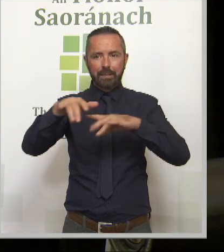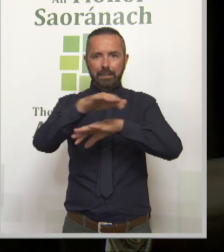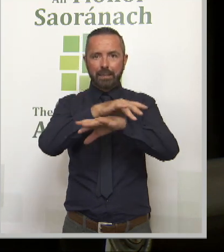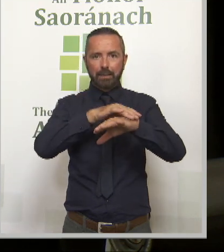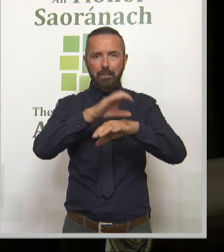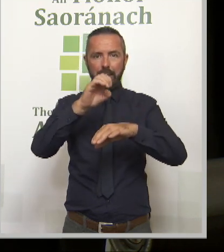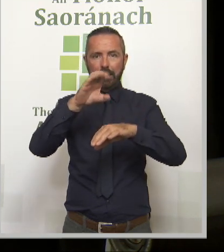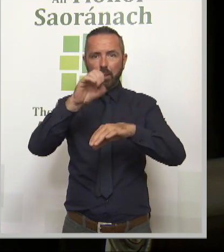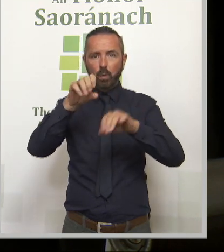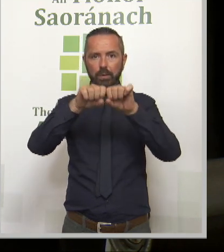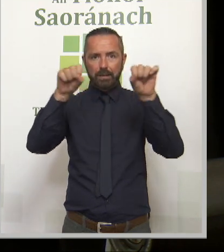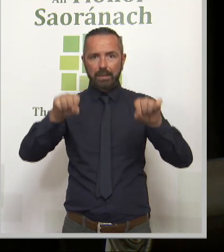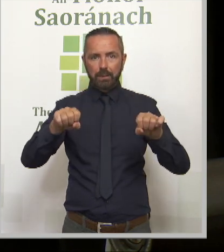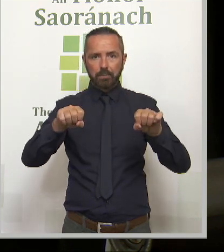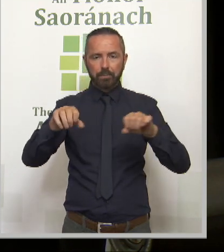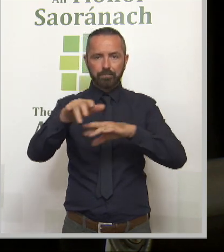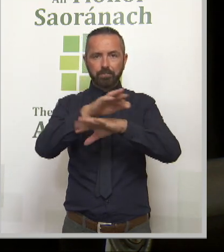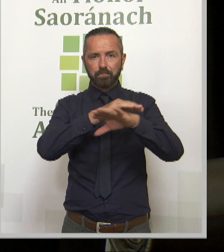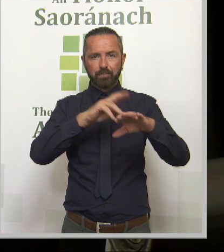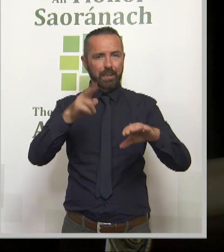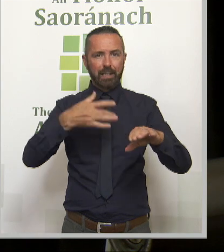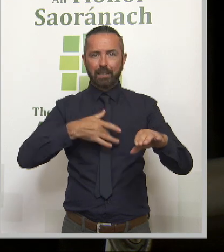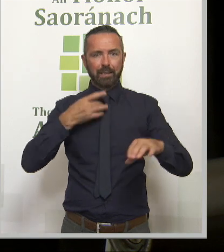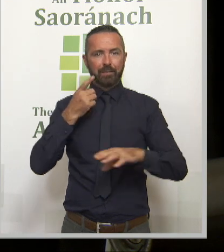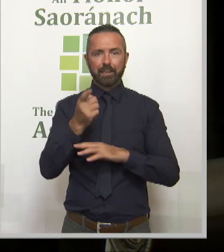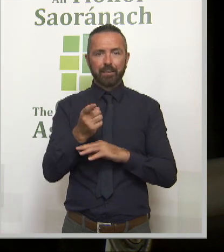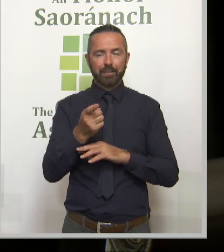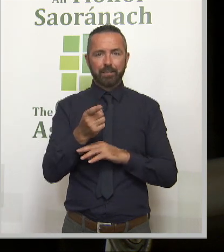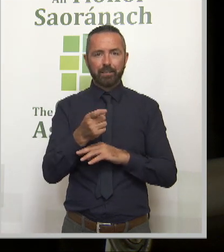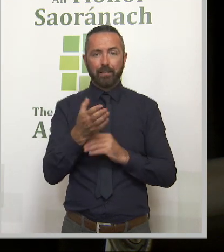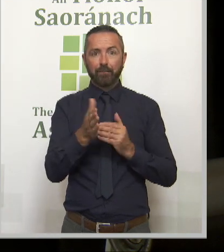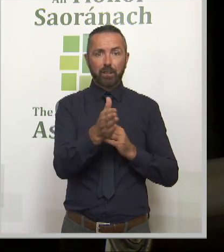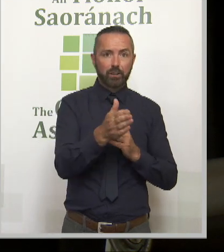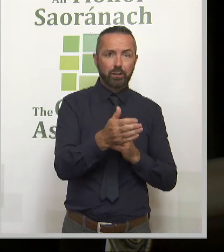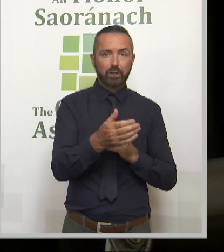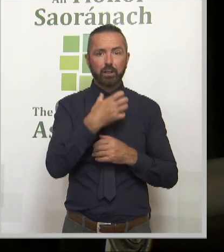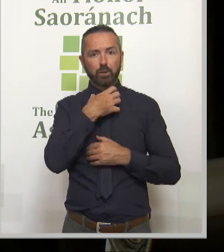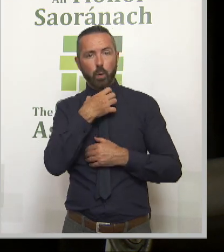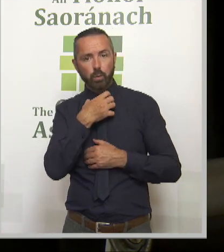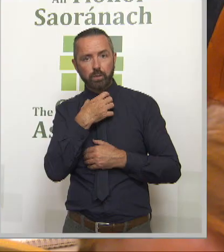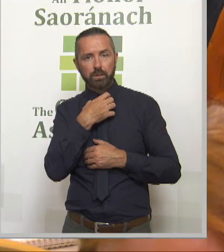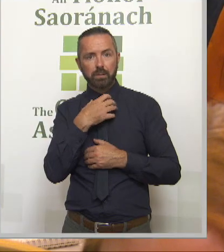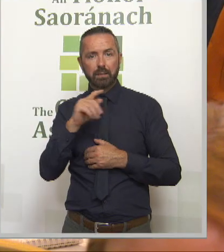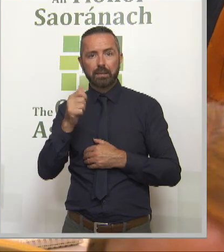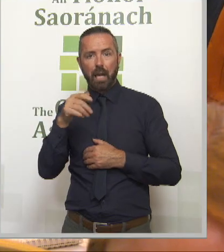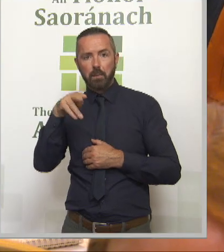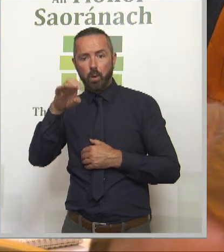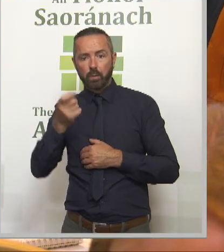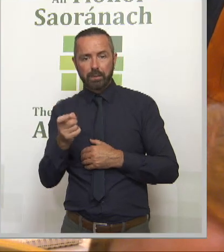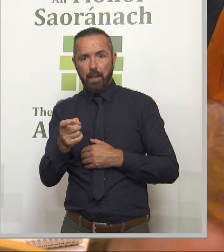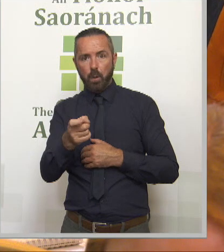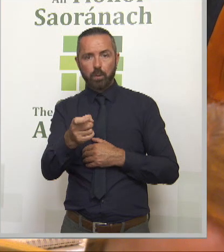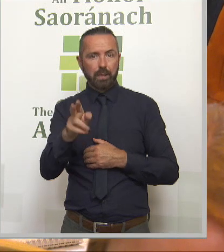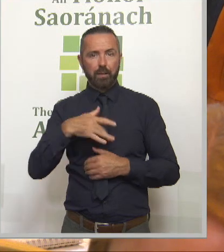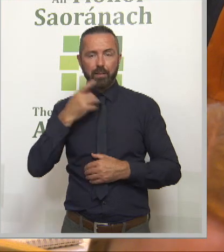to animals like fish and invertebrates, and indeed toads and their eggs and tadpoles. And this process is called eutrophication,